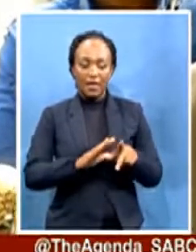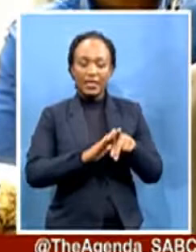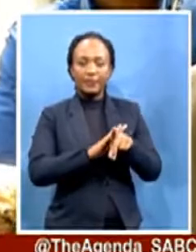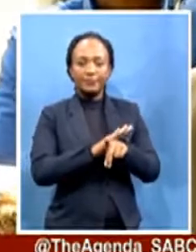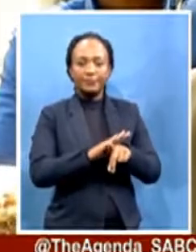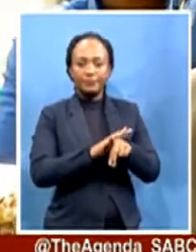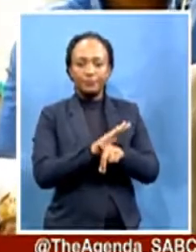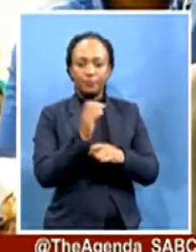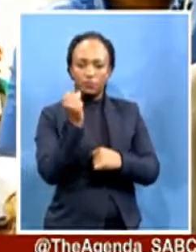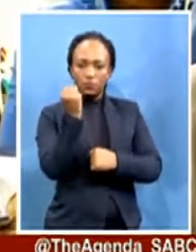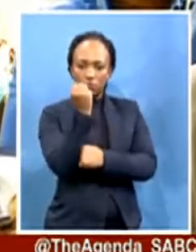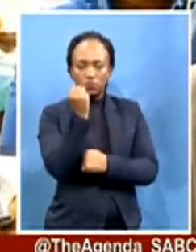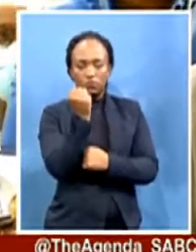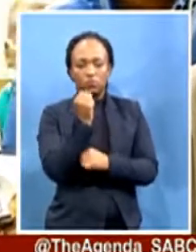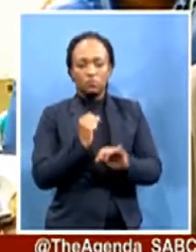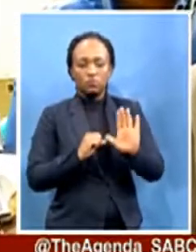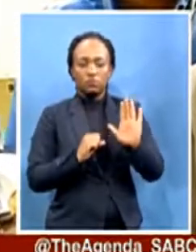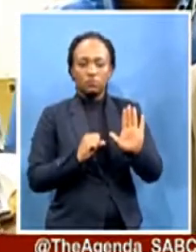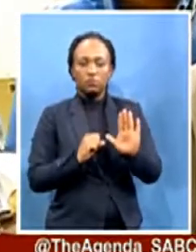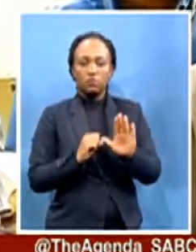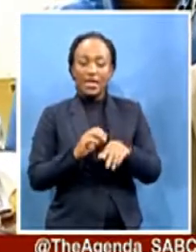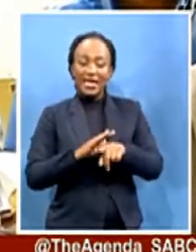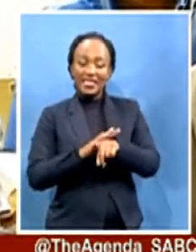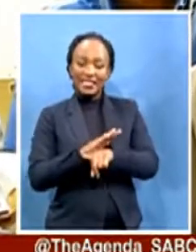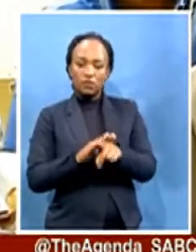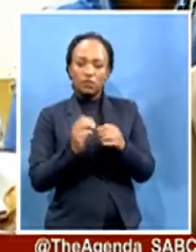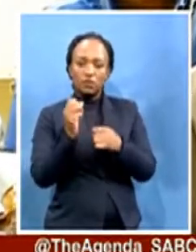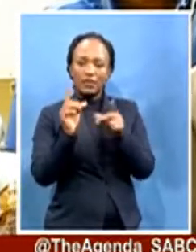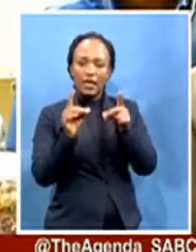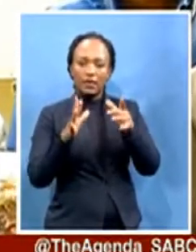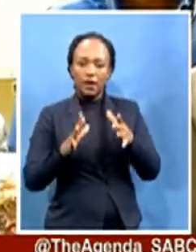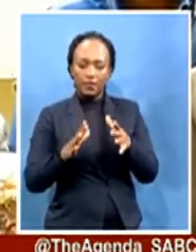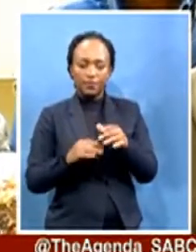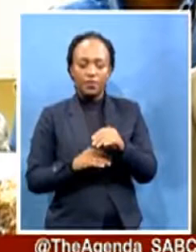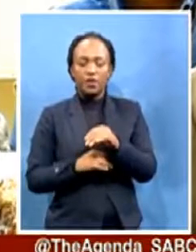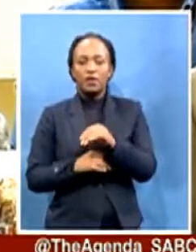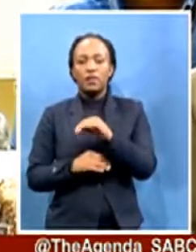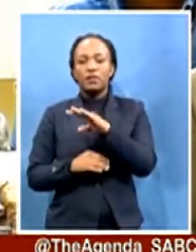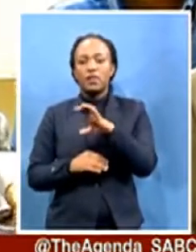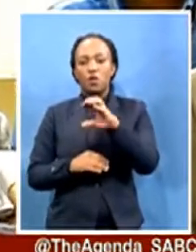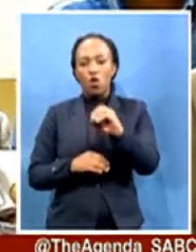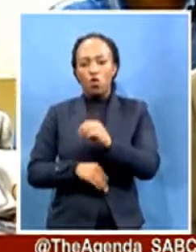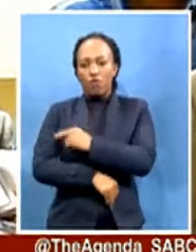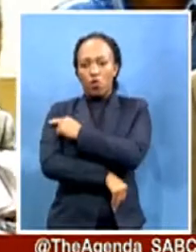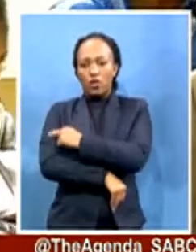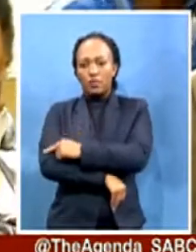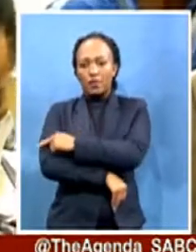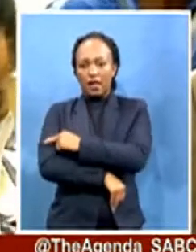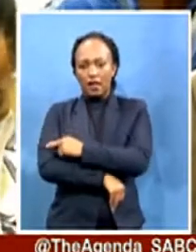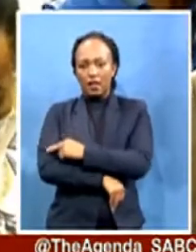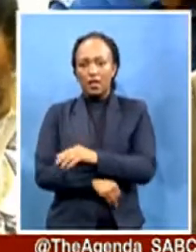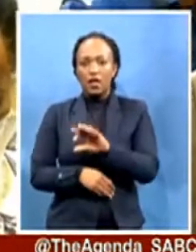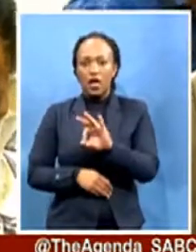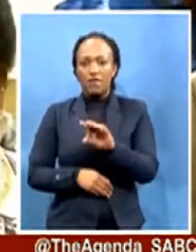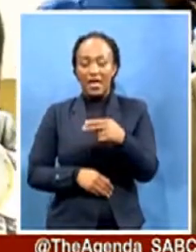district director, the CEO of the hospital, SH Odendaal, and the clinical manager and